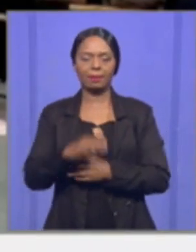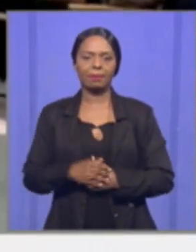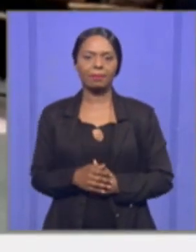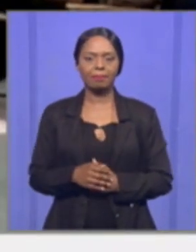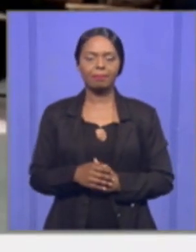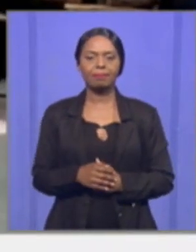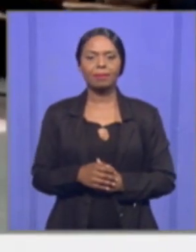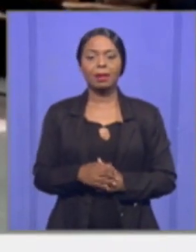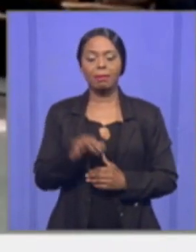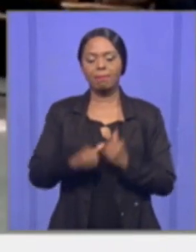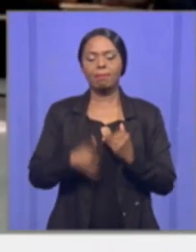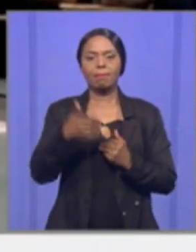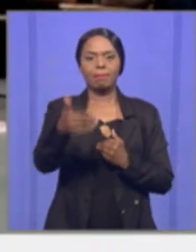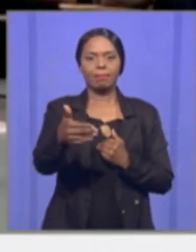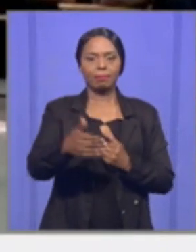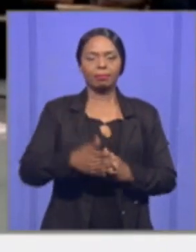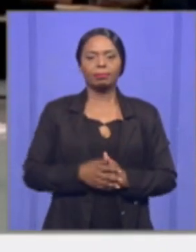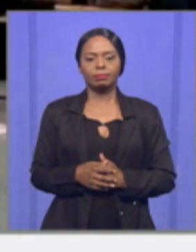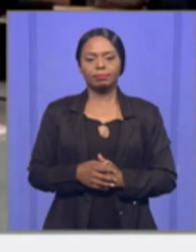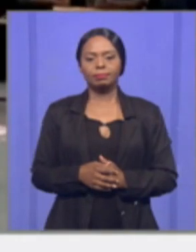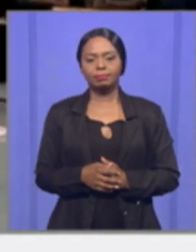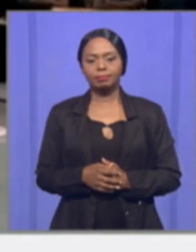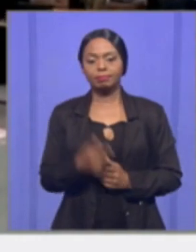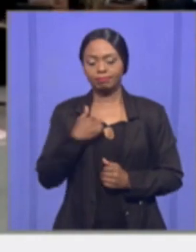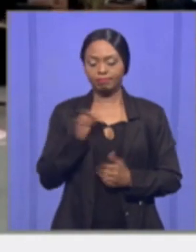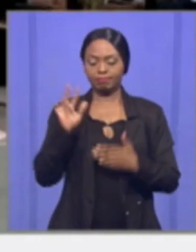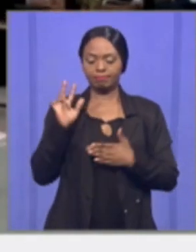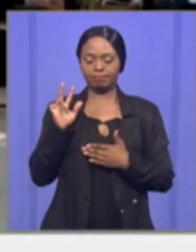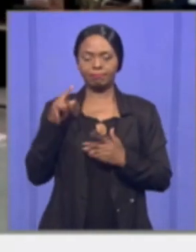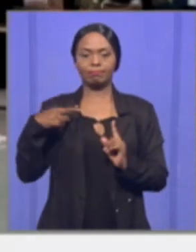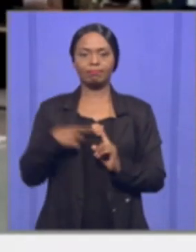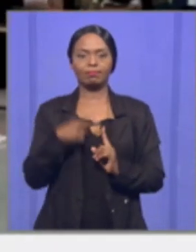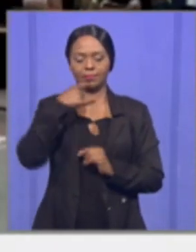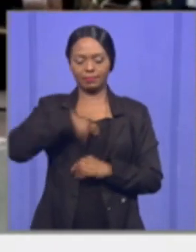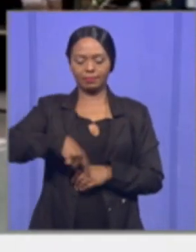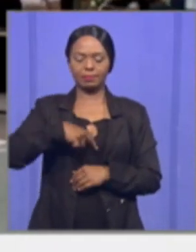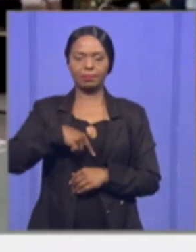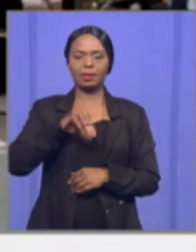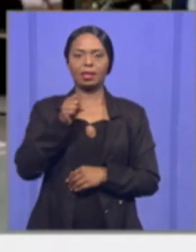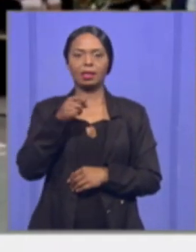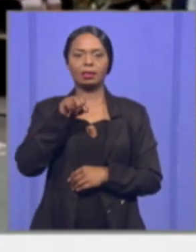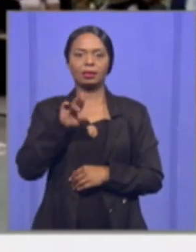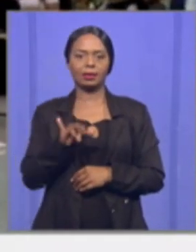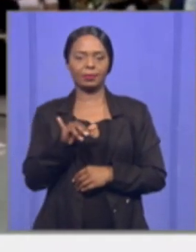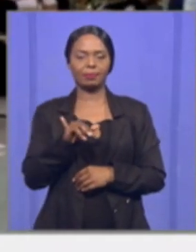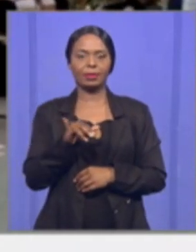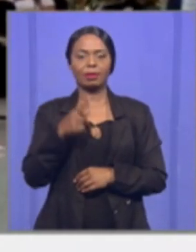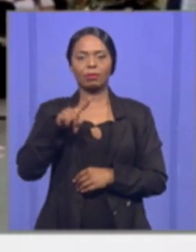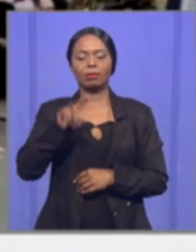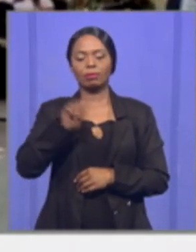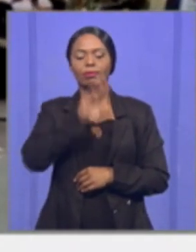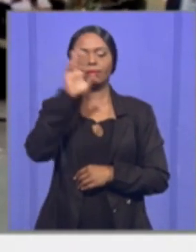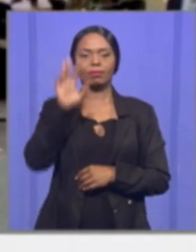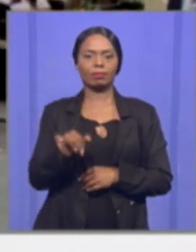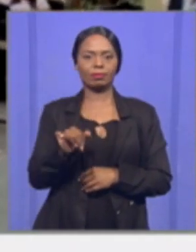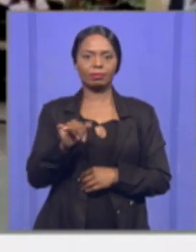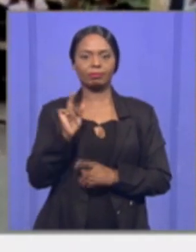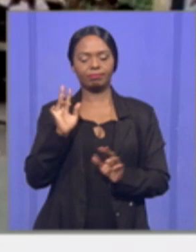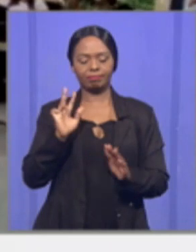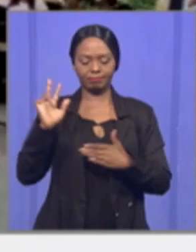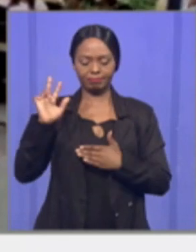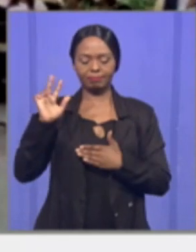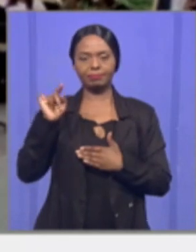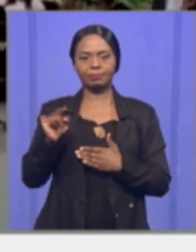Ashley Sauls the First, swear that I will be faithful to the Republic of South Africa. Swear that I will